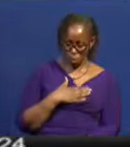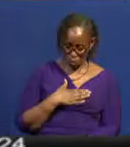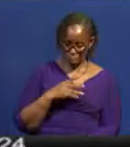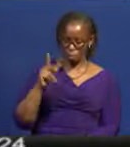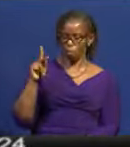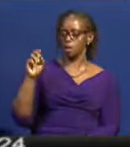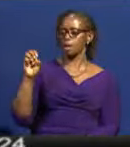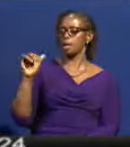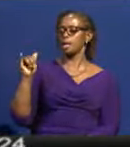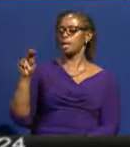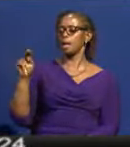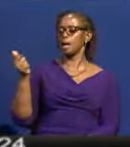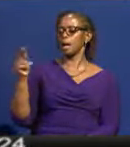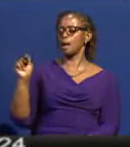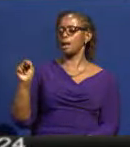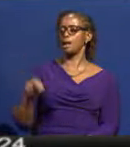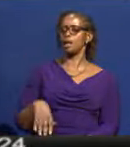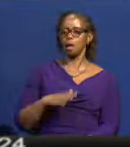Kainan.